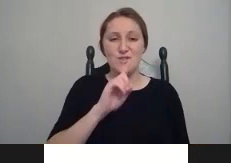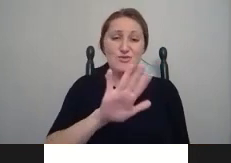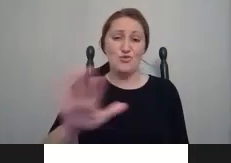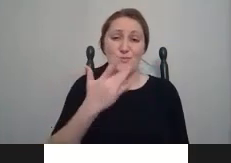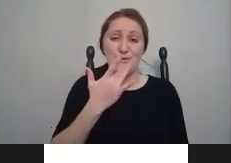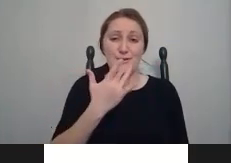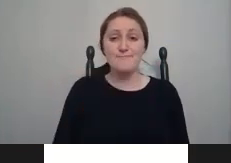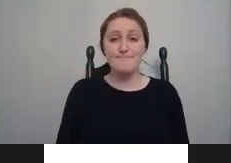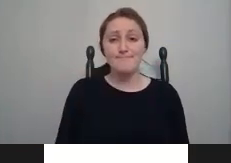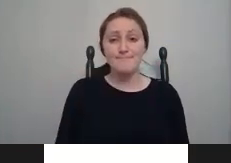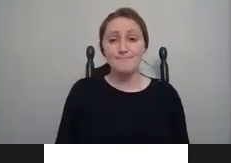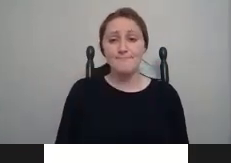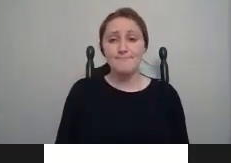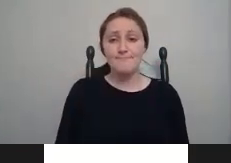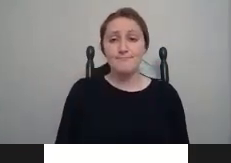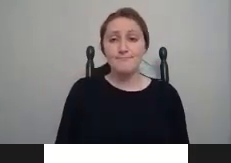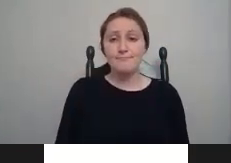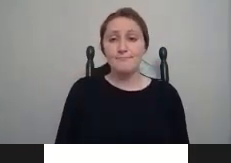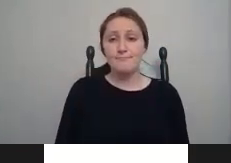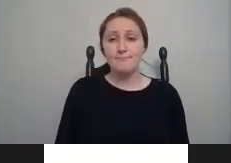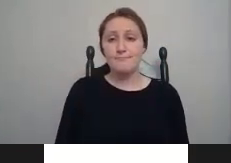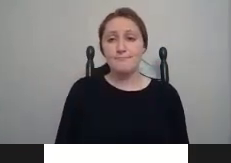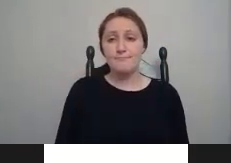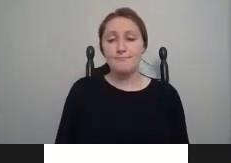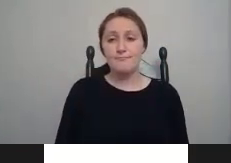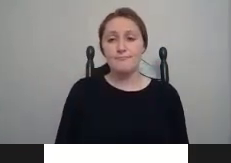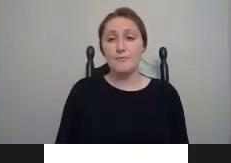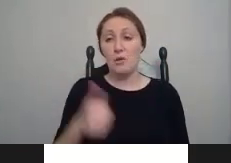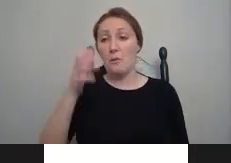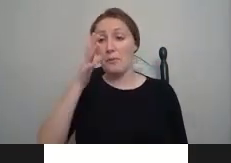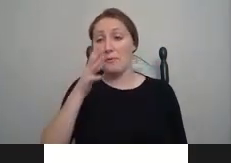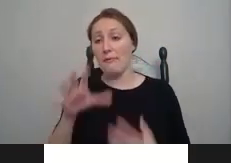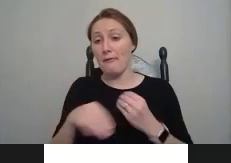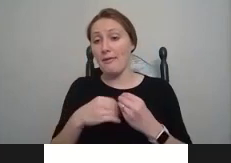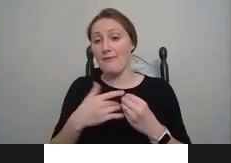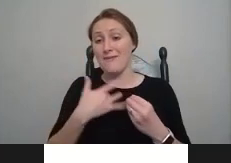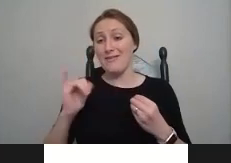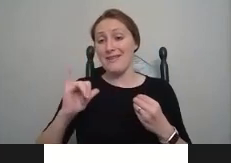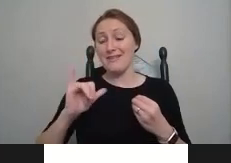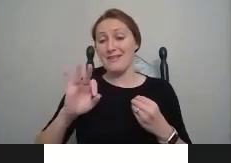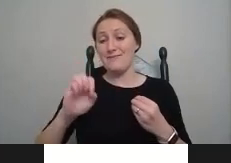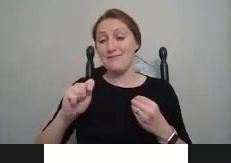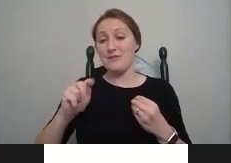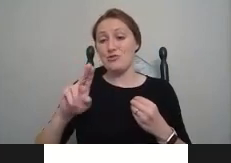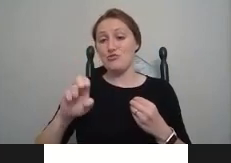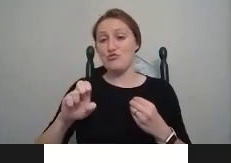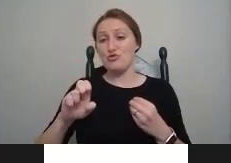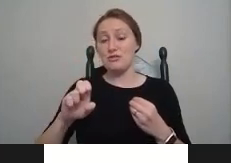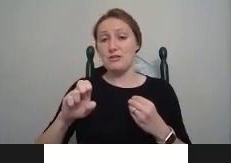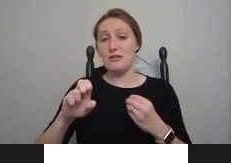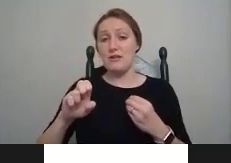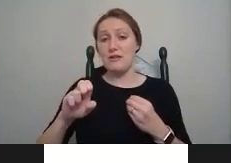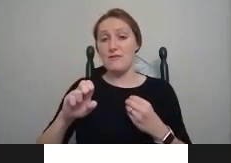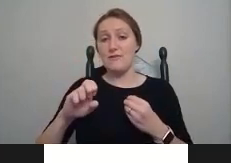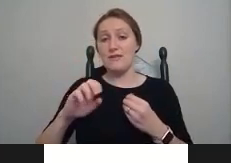preference. Although another parent says that they felt that the features of the tablet were not